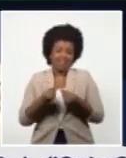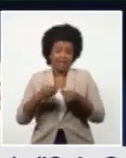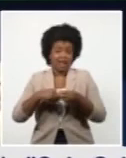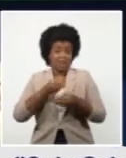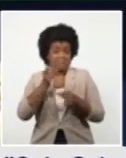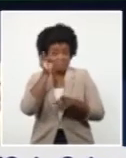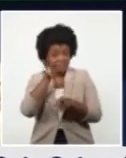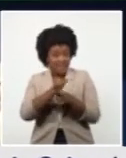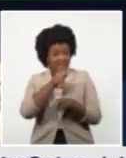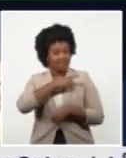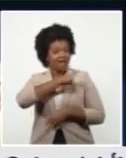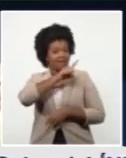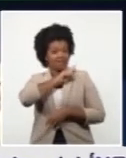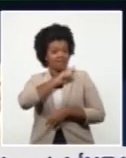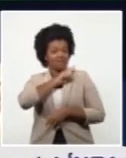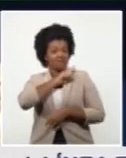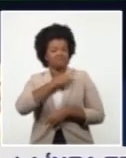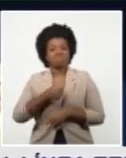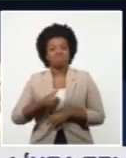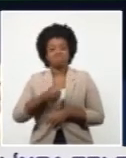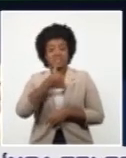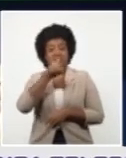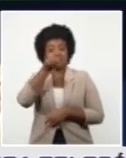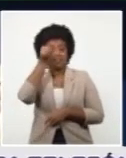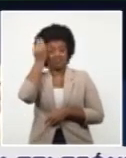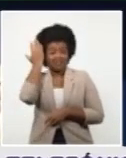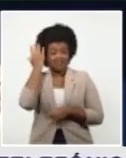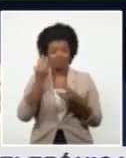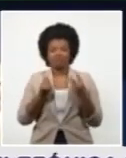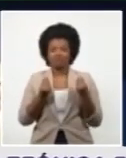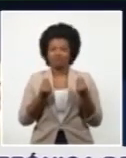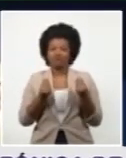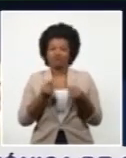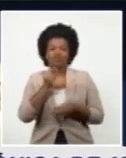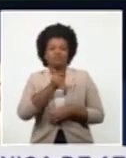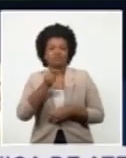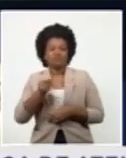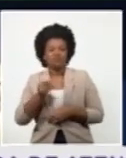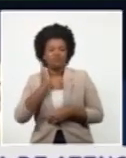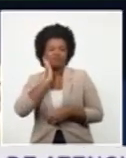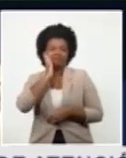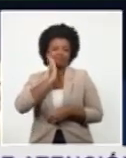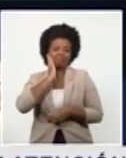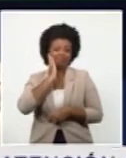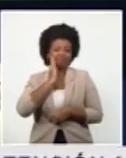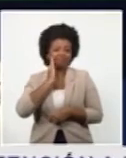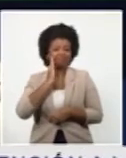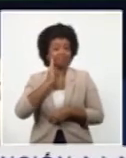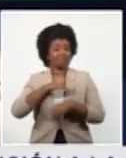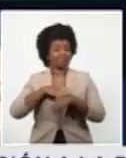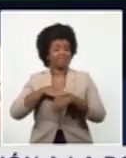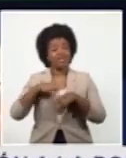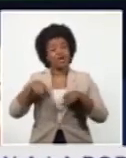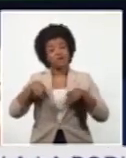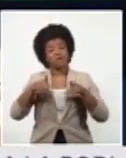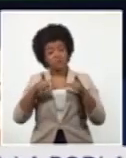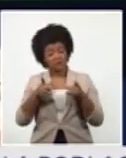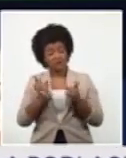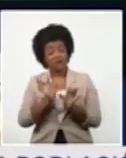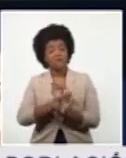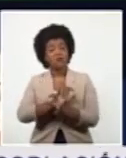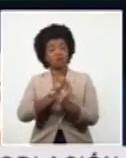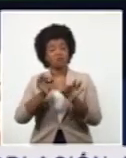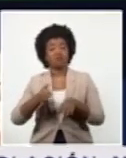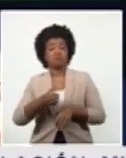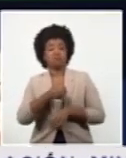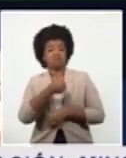So with this very touching gift, I would like to thank, and I reiterate, all the shows of